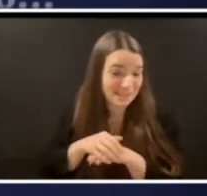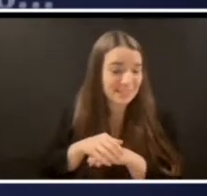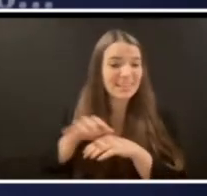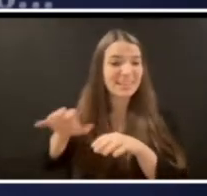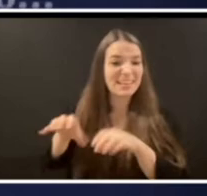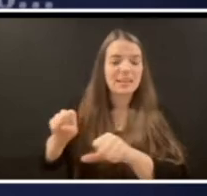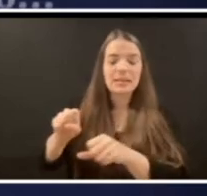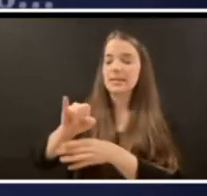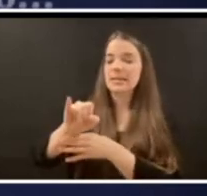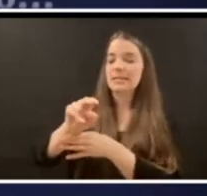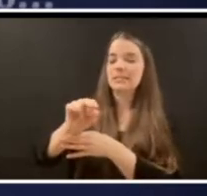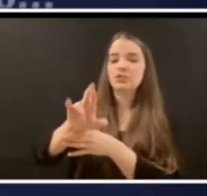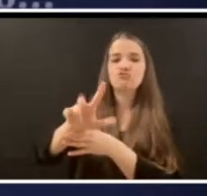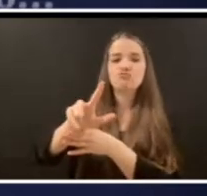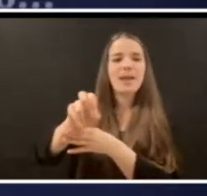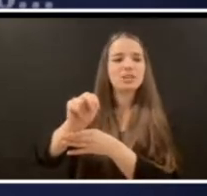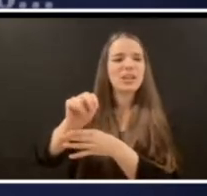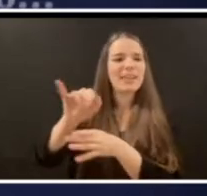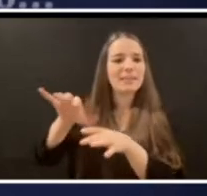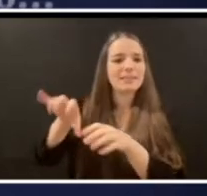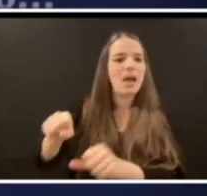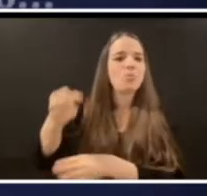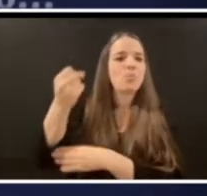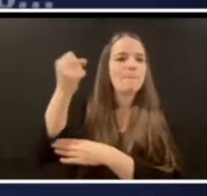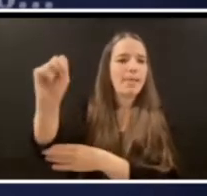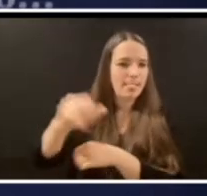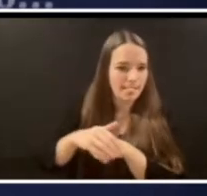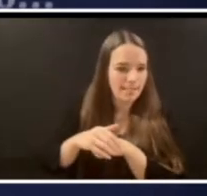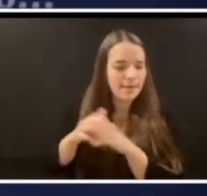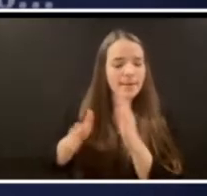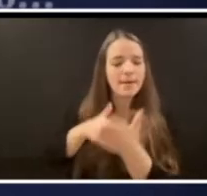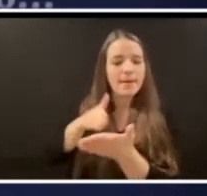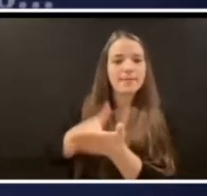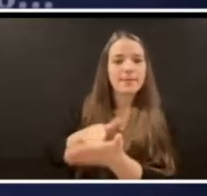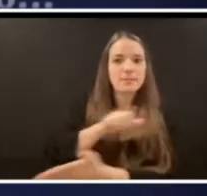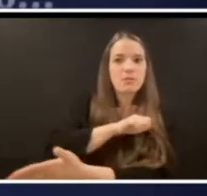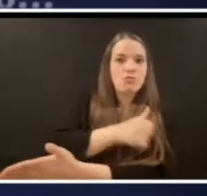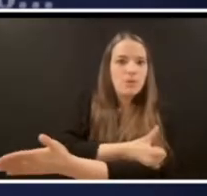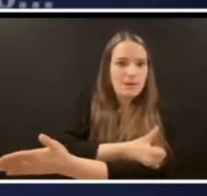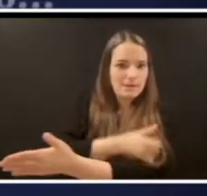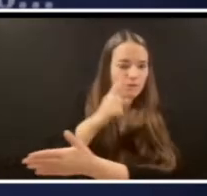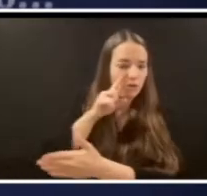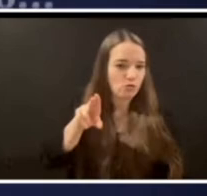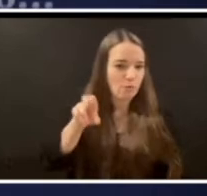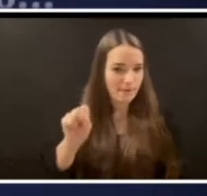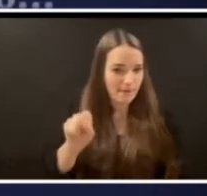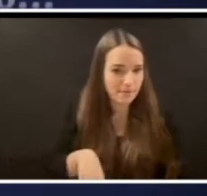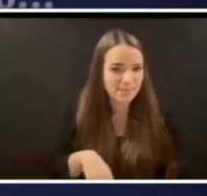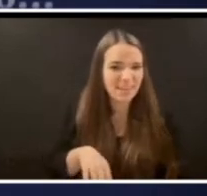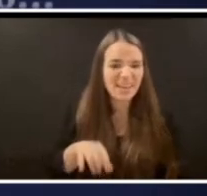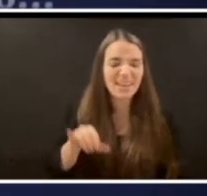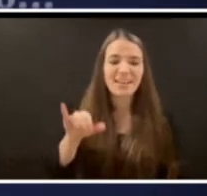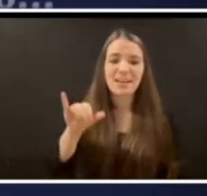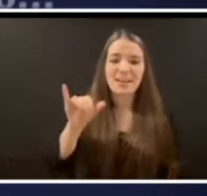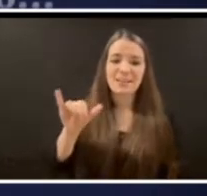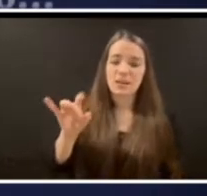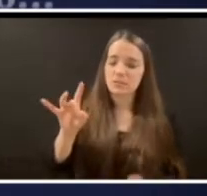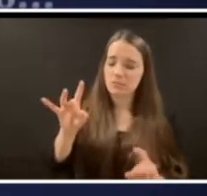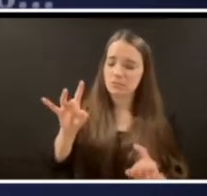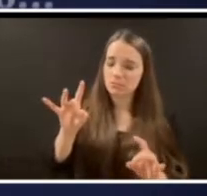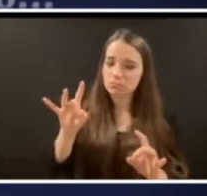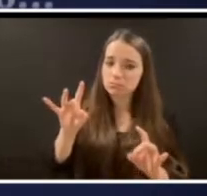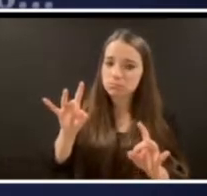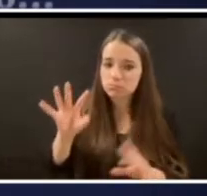a rebellion against the authority of the United States. It is a grave federal